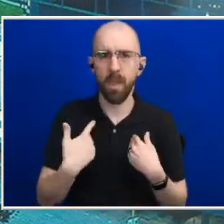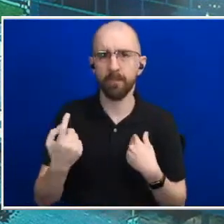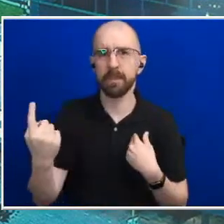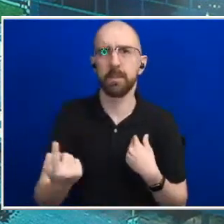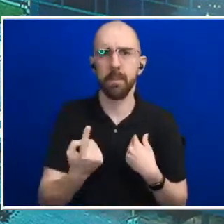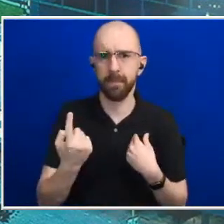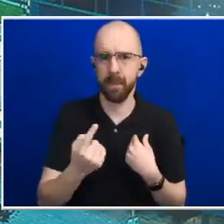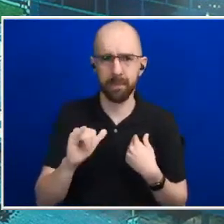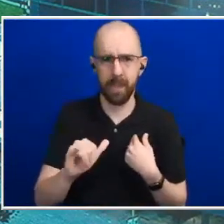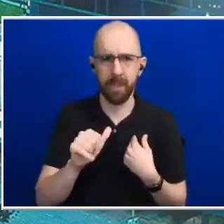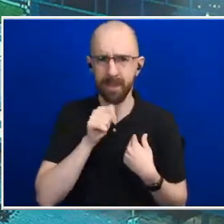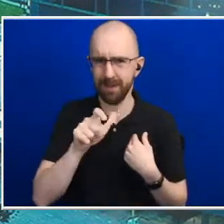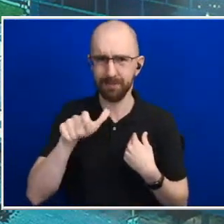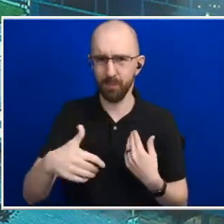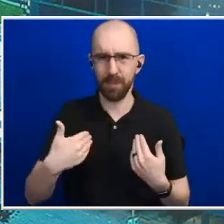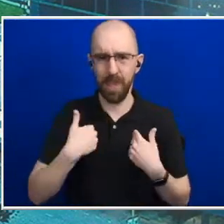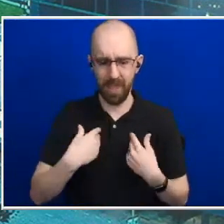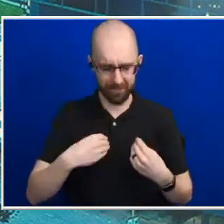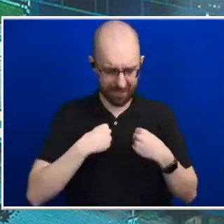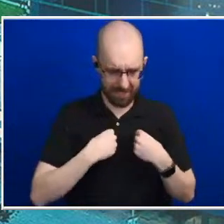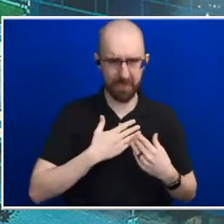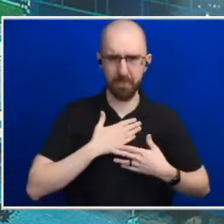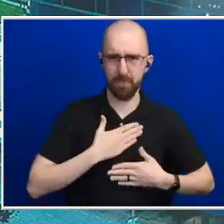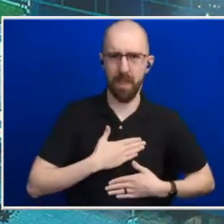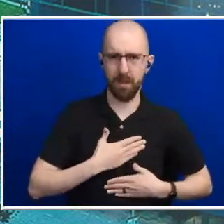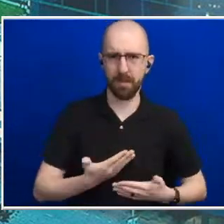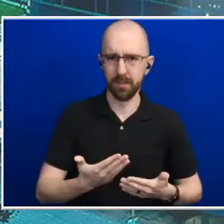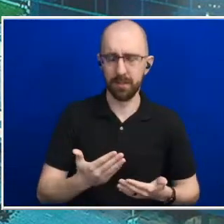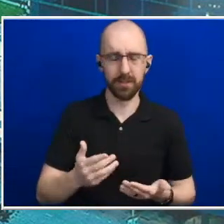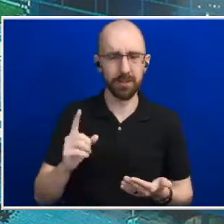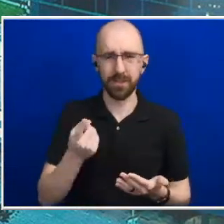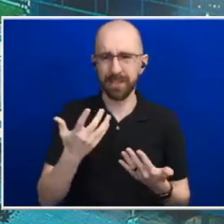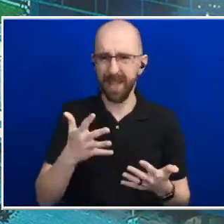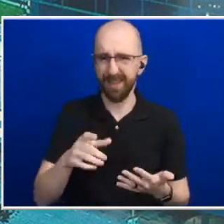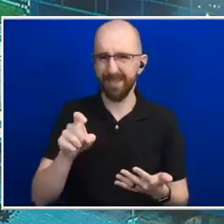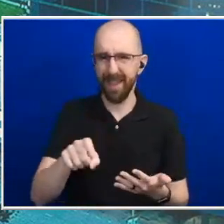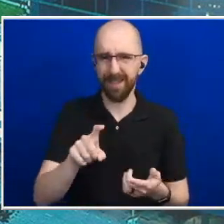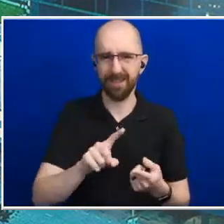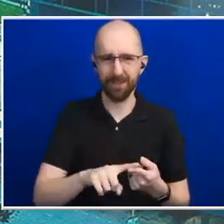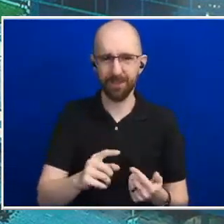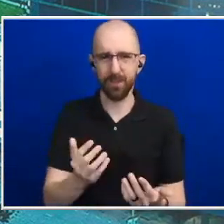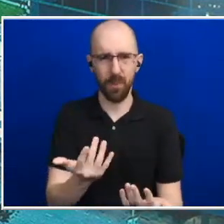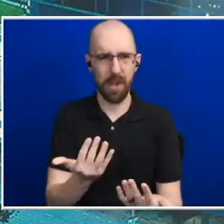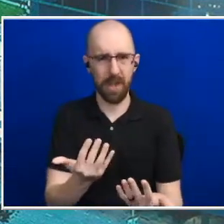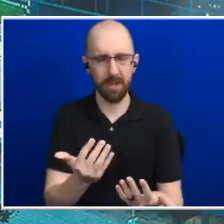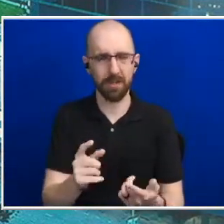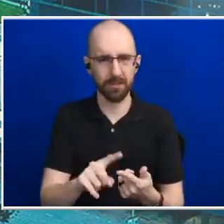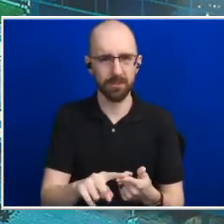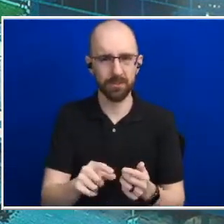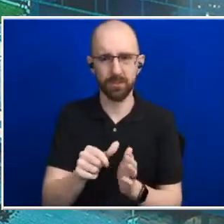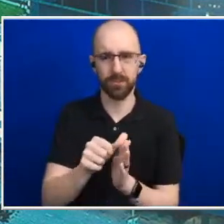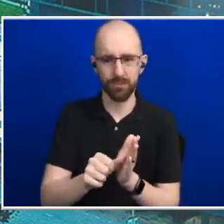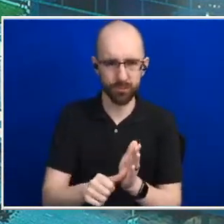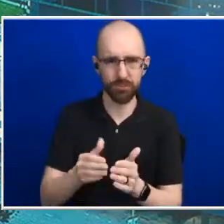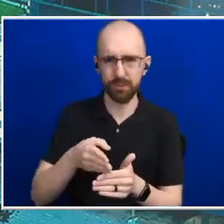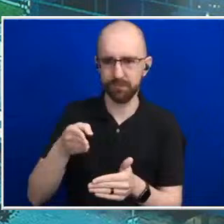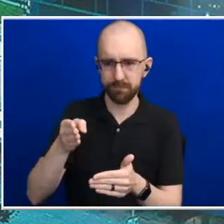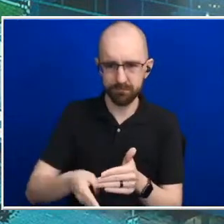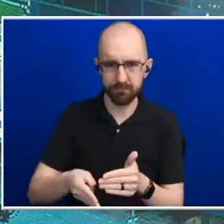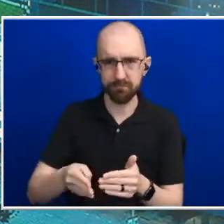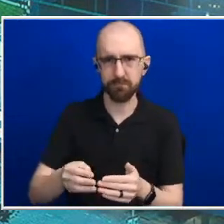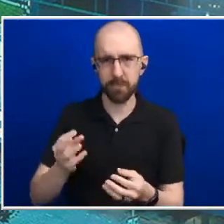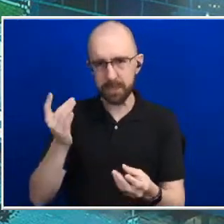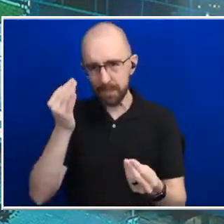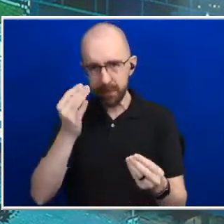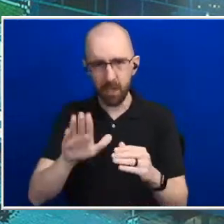to have in your body, and you just kind of gotta wait to get surgery done and weigh all your options, like I said.